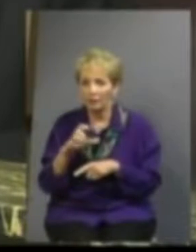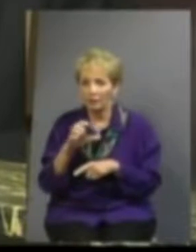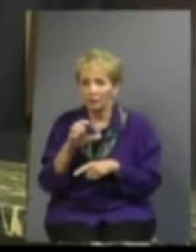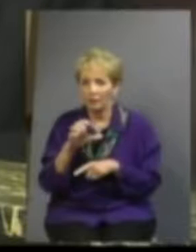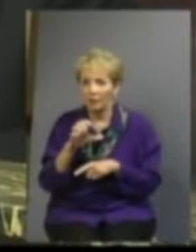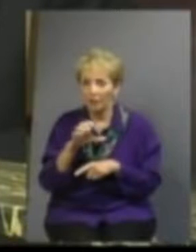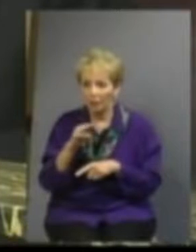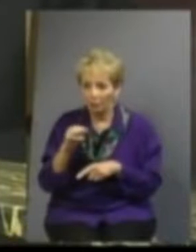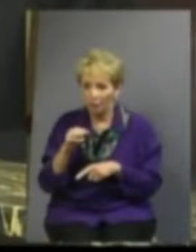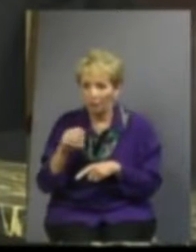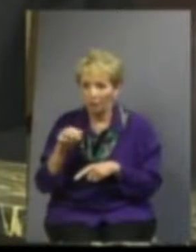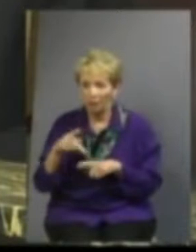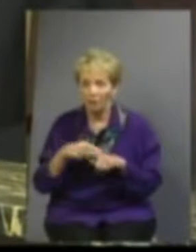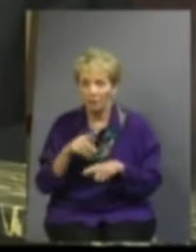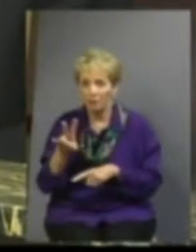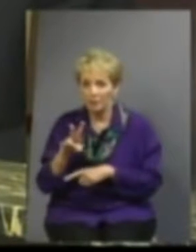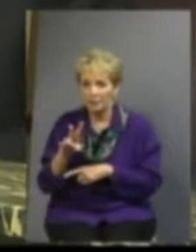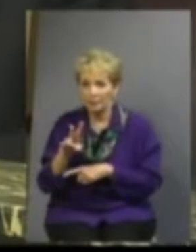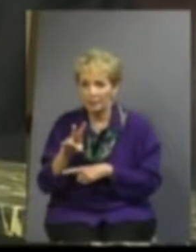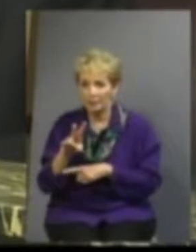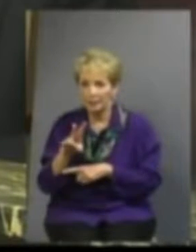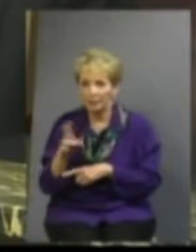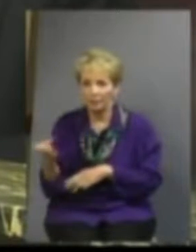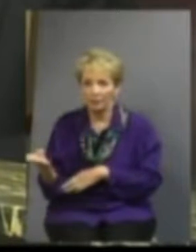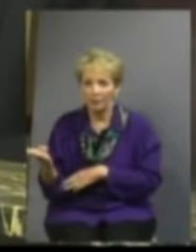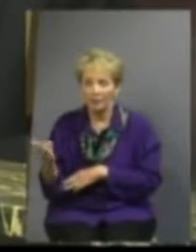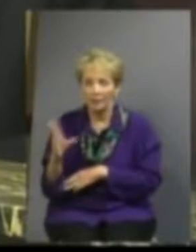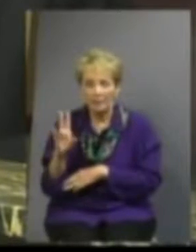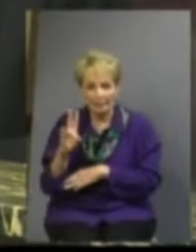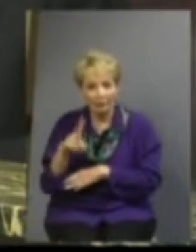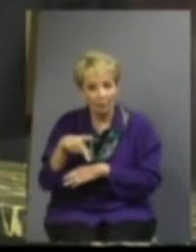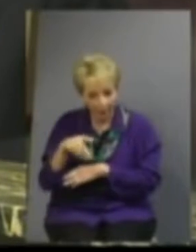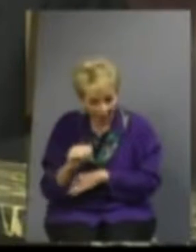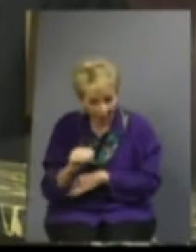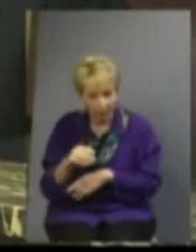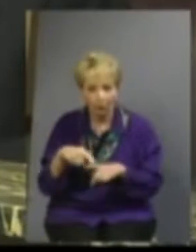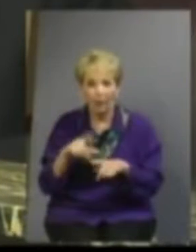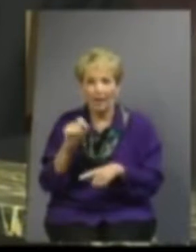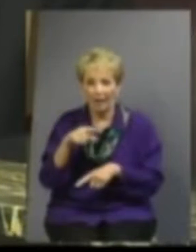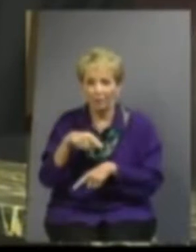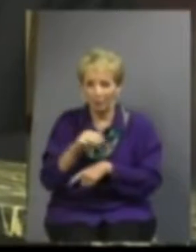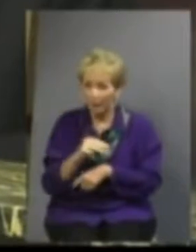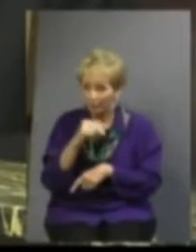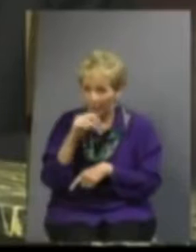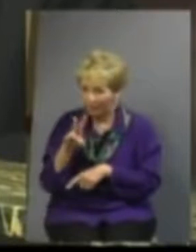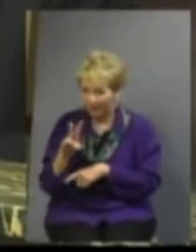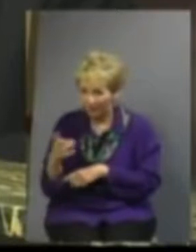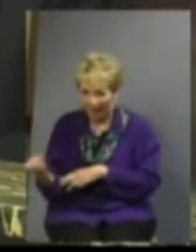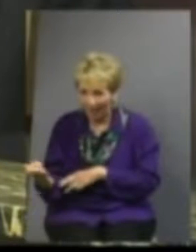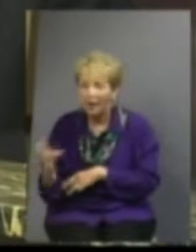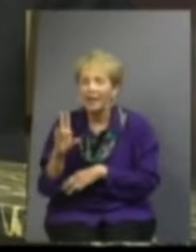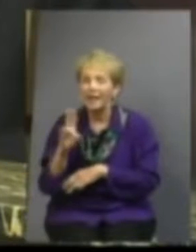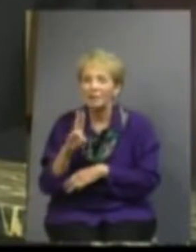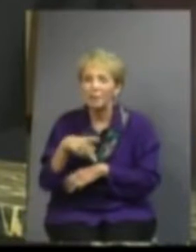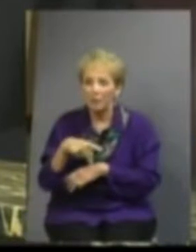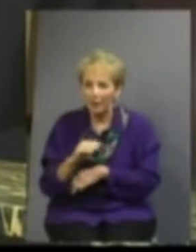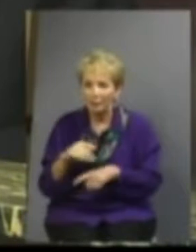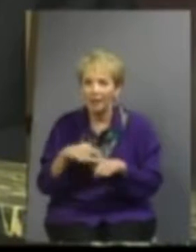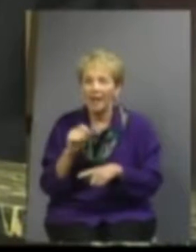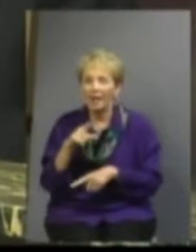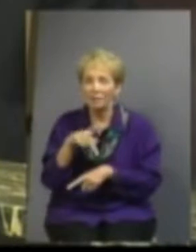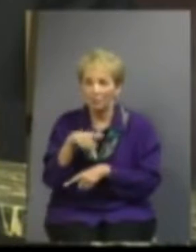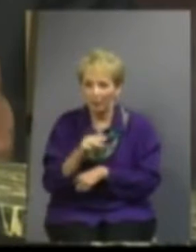Meadows Park from 7 a.m. till 11 p.m. 7 p.m., sorry. 7 p.m. till 11